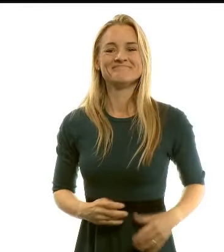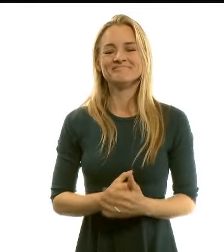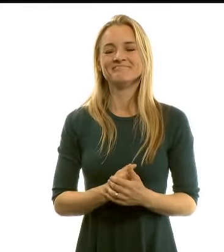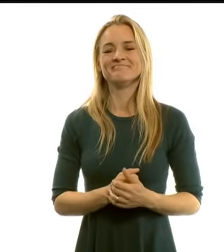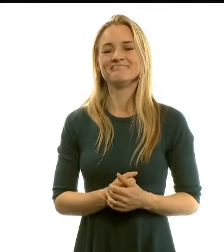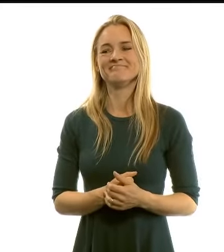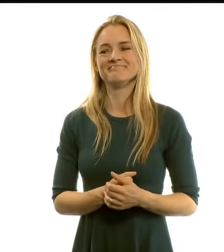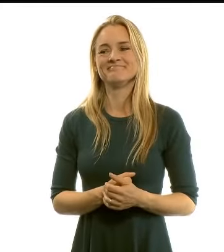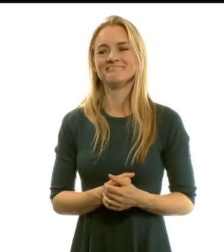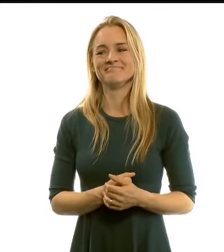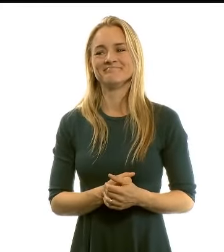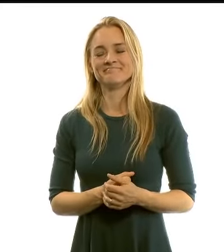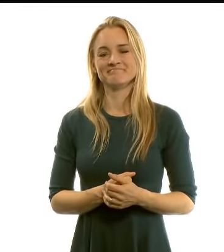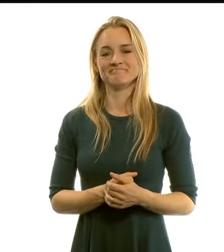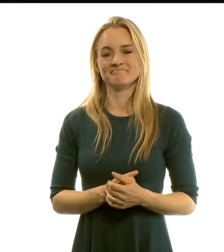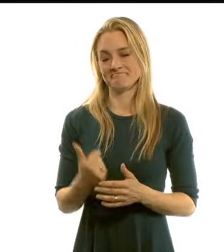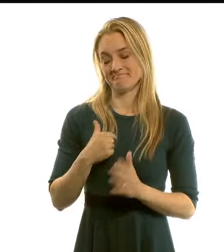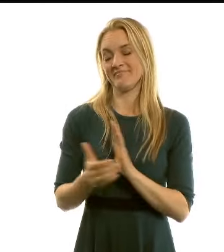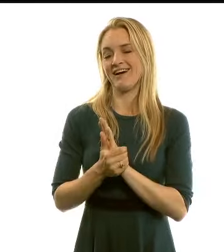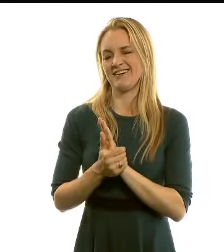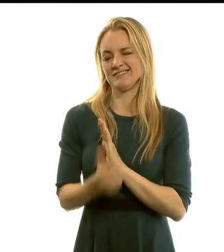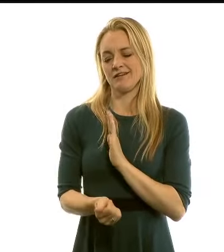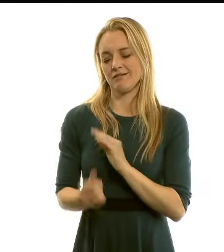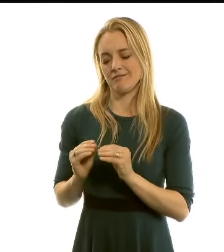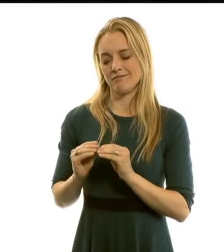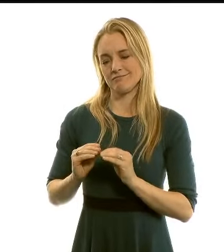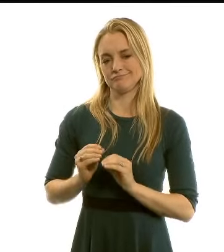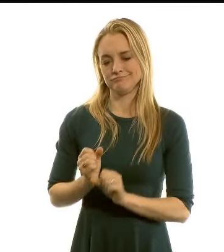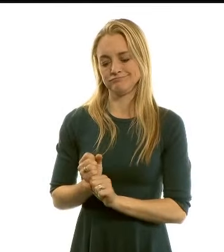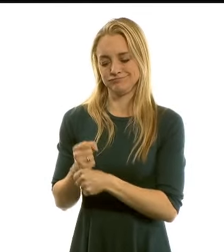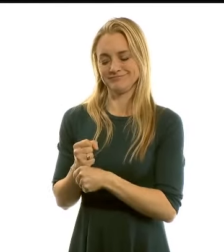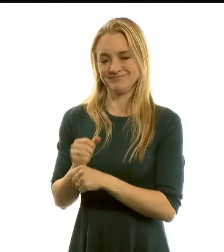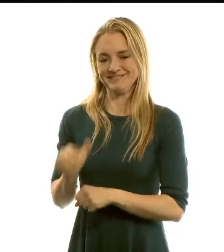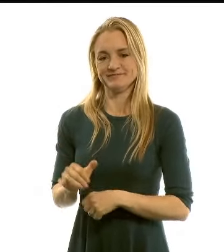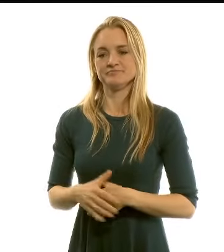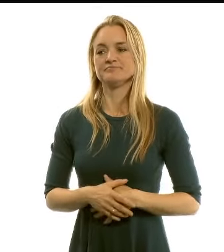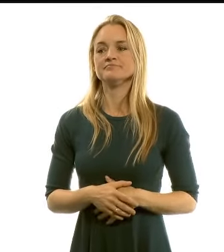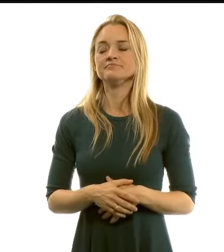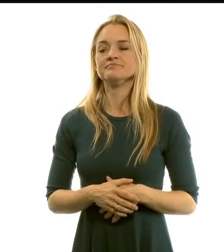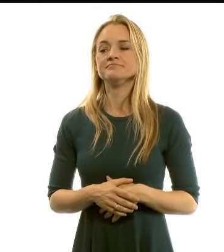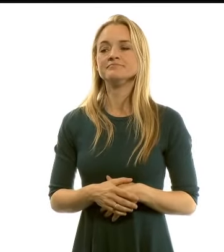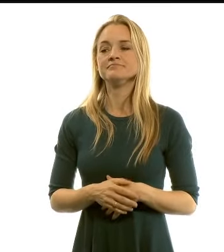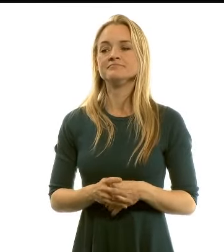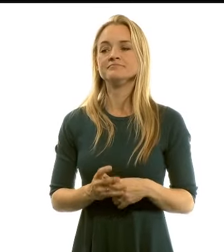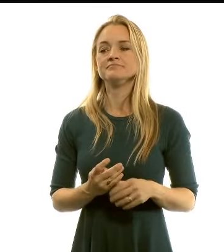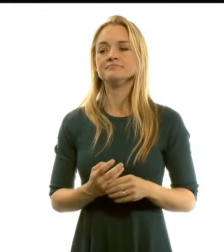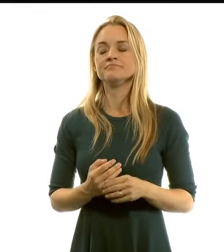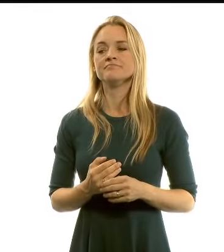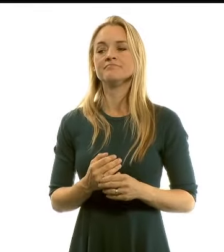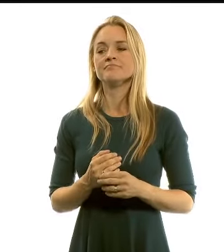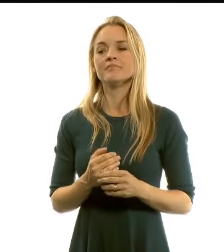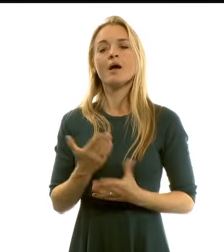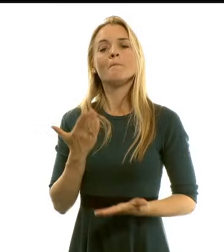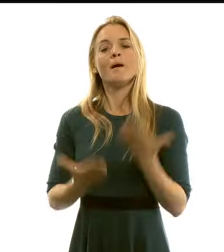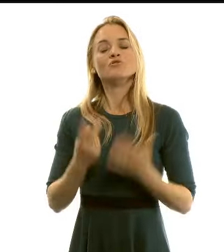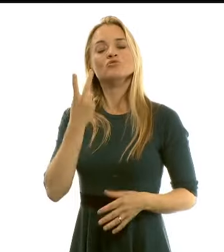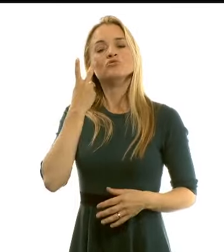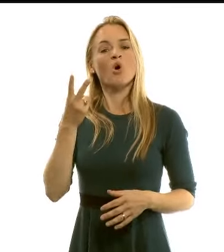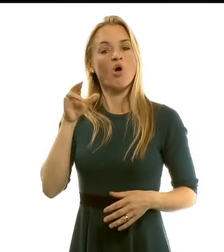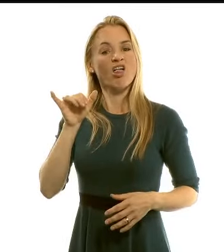And that's the scale, that is. Now, you may have seen that Barca BrickHeadz character around the LEGO Barcelona Camp